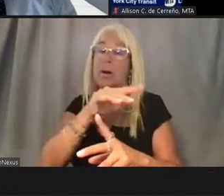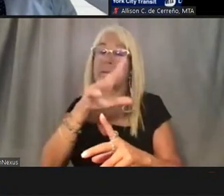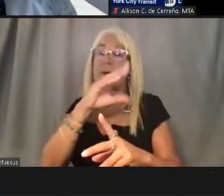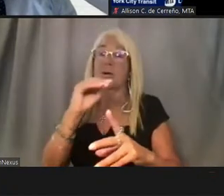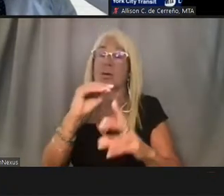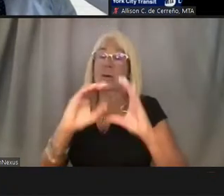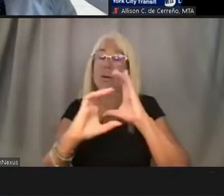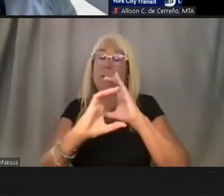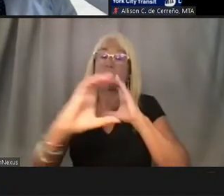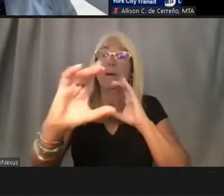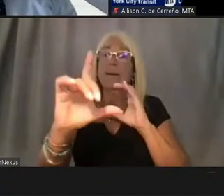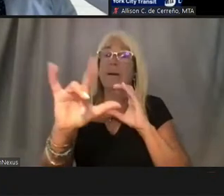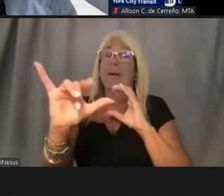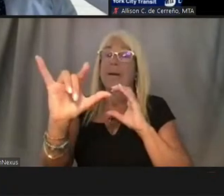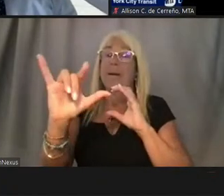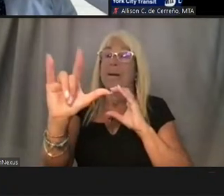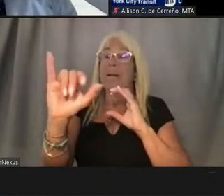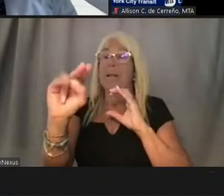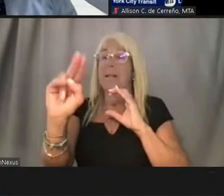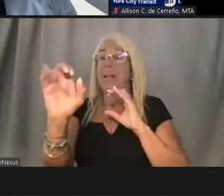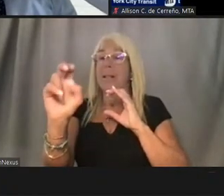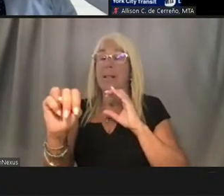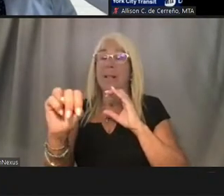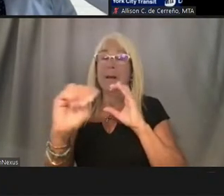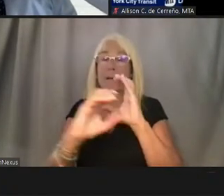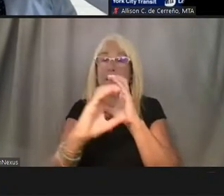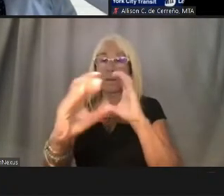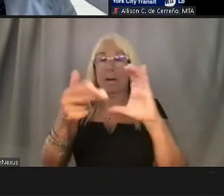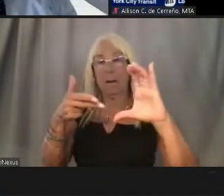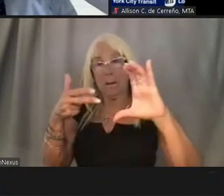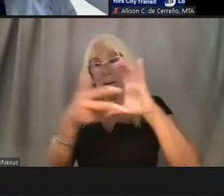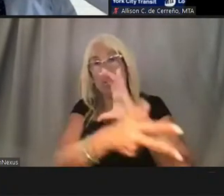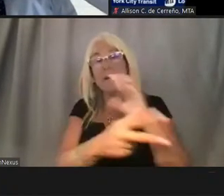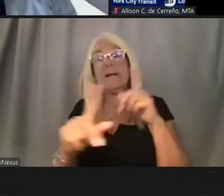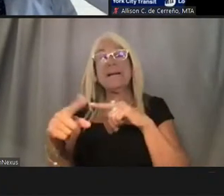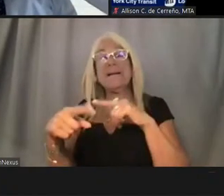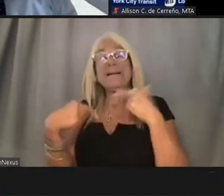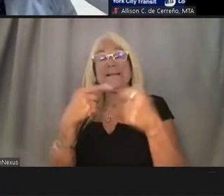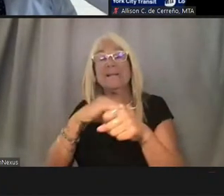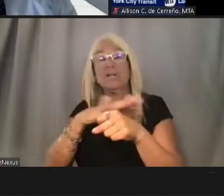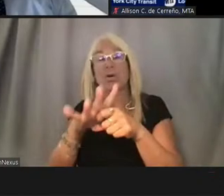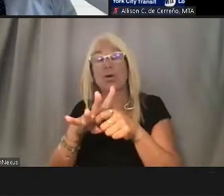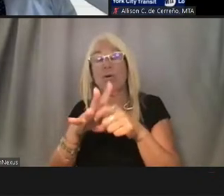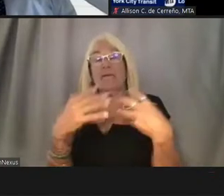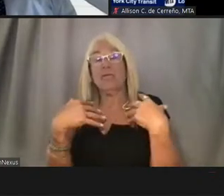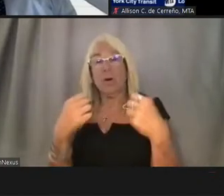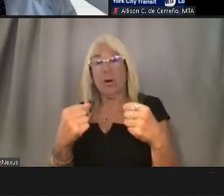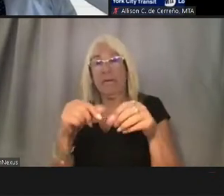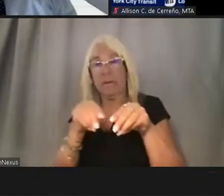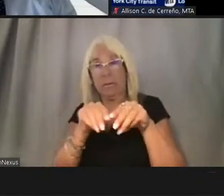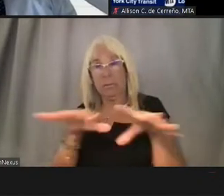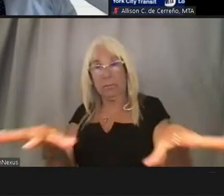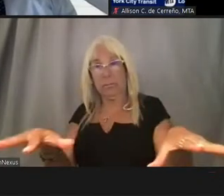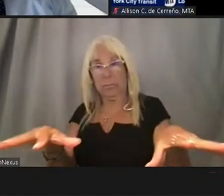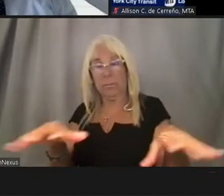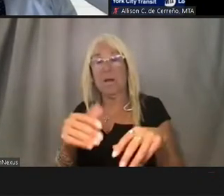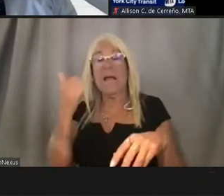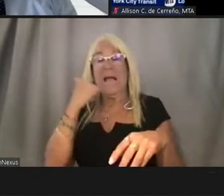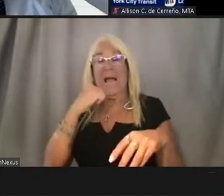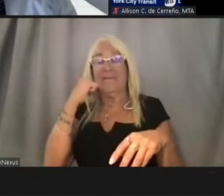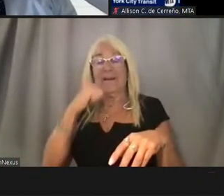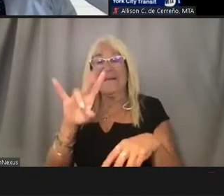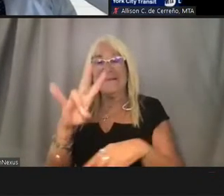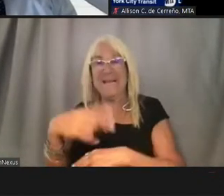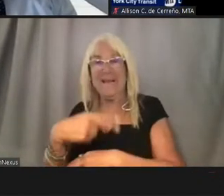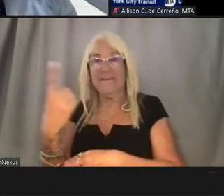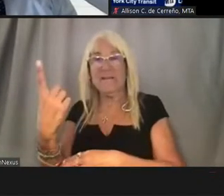Tunnel vehicular volume since the beginning of the covid recovery every day seven days